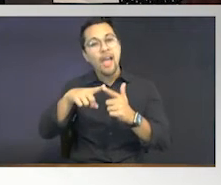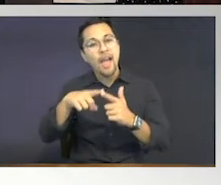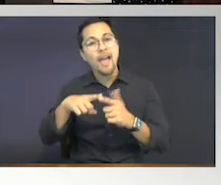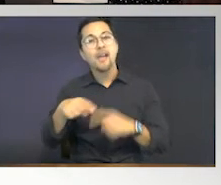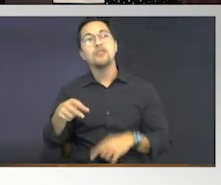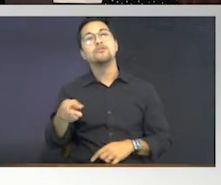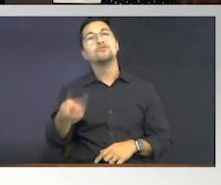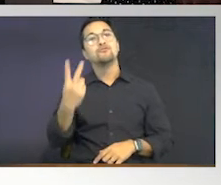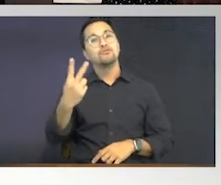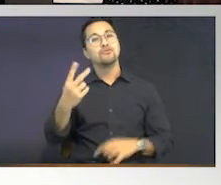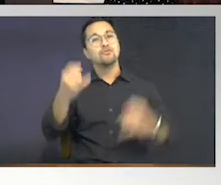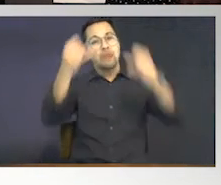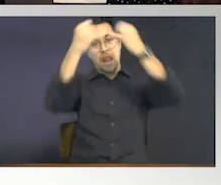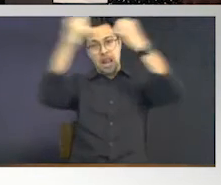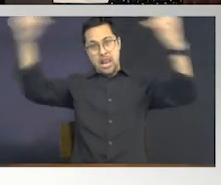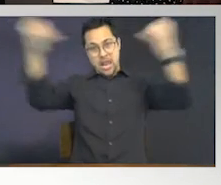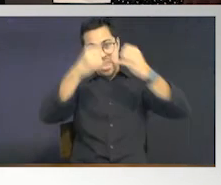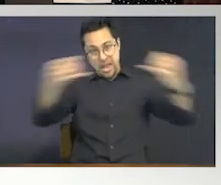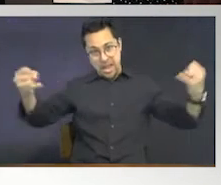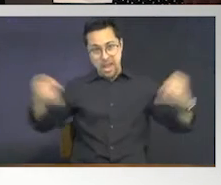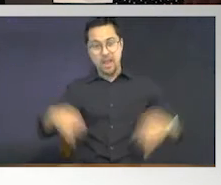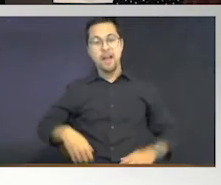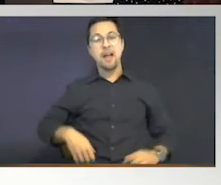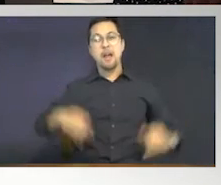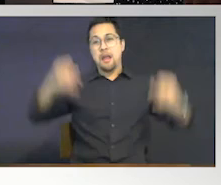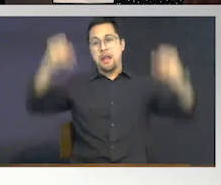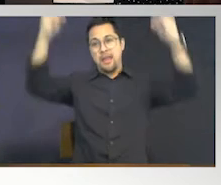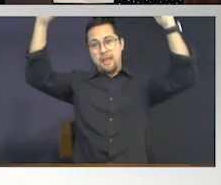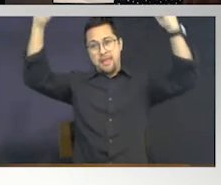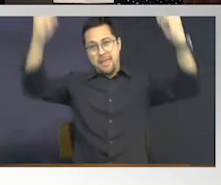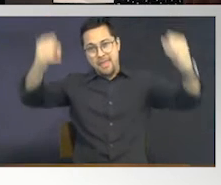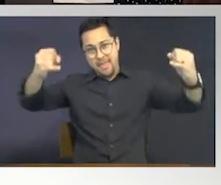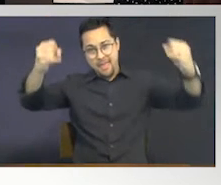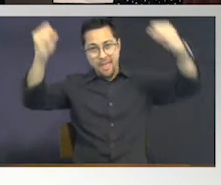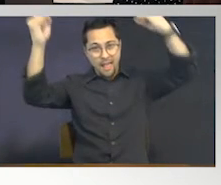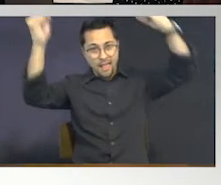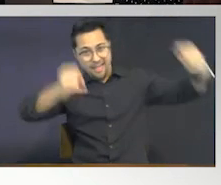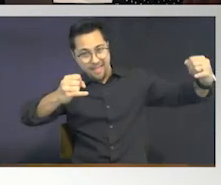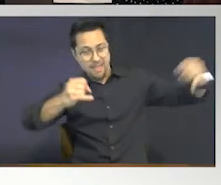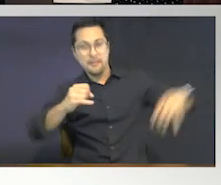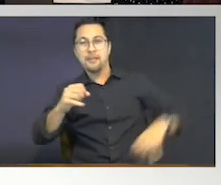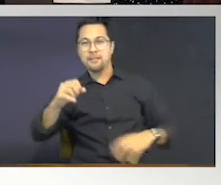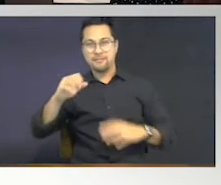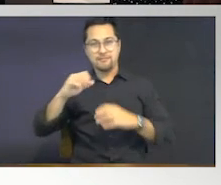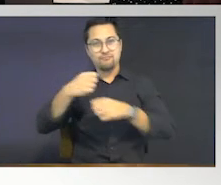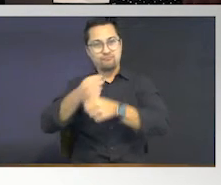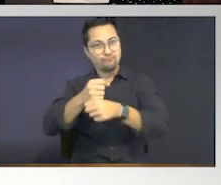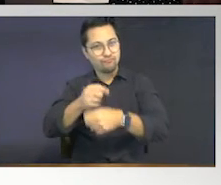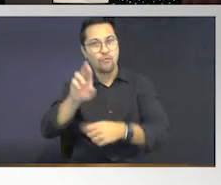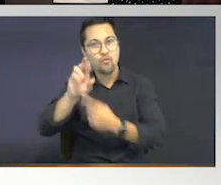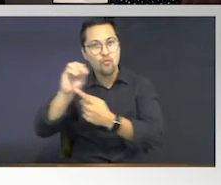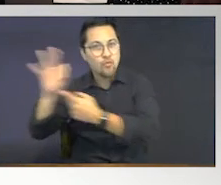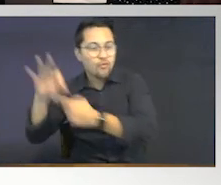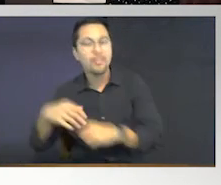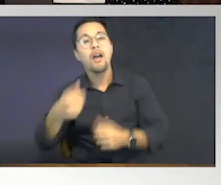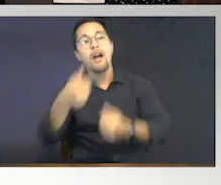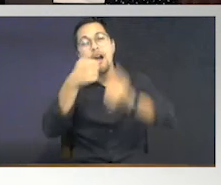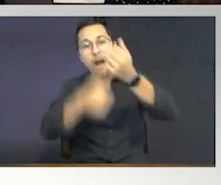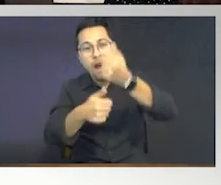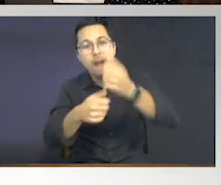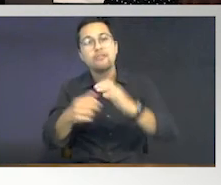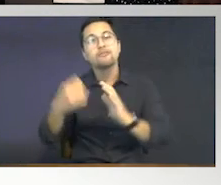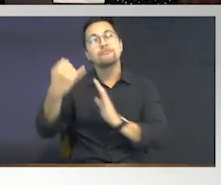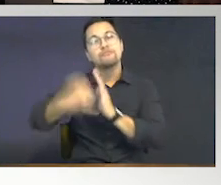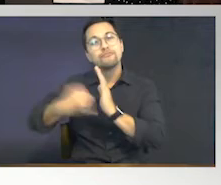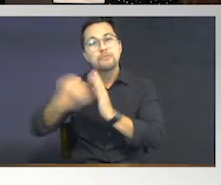two horizontal lines. You connected the two lines, so that made the whole roof. And then under the lines, you drew the